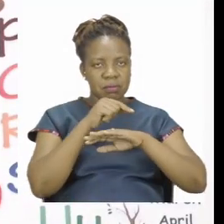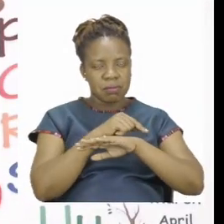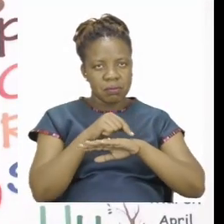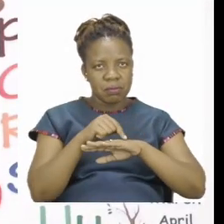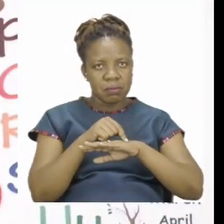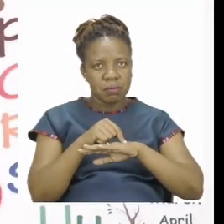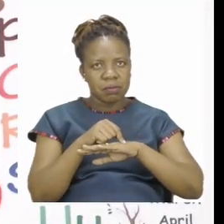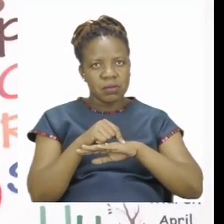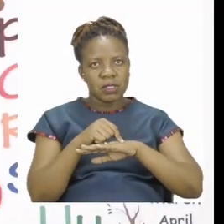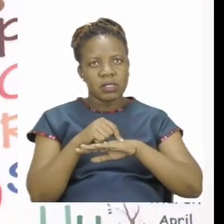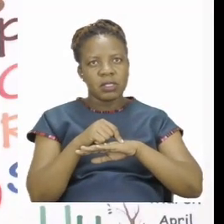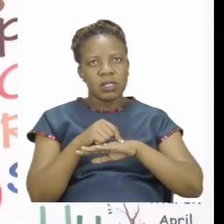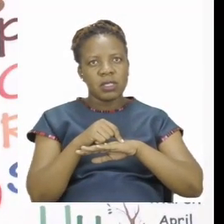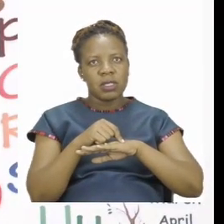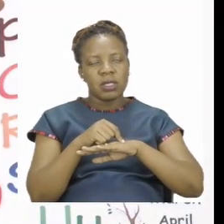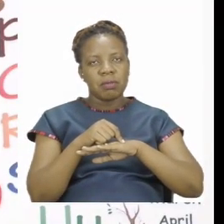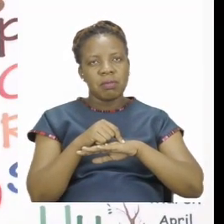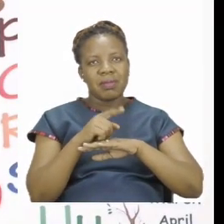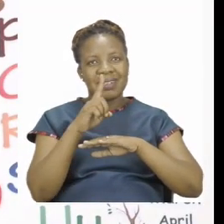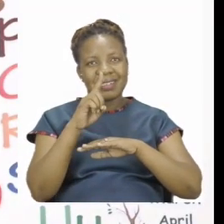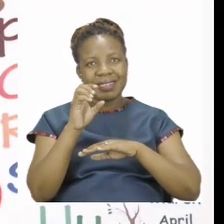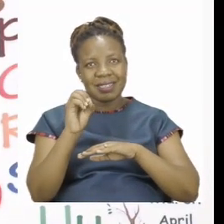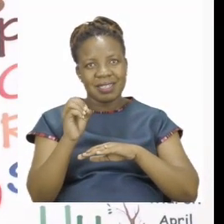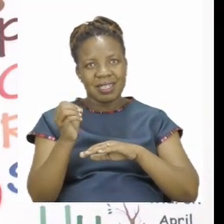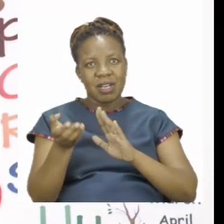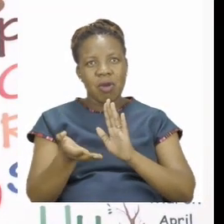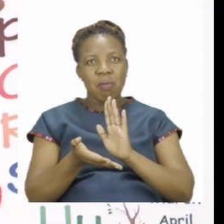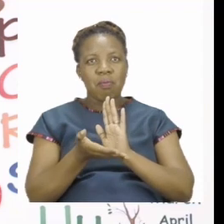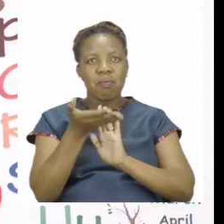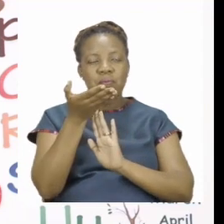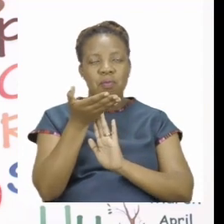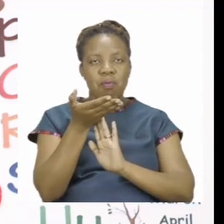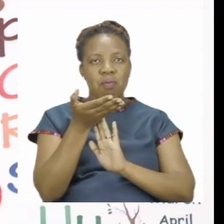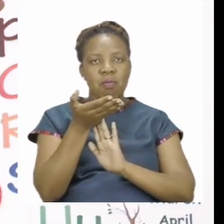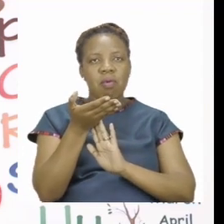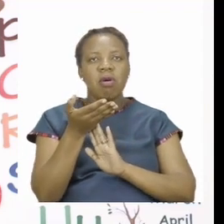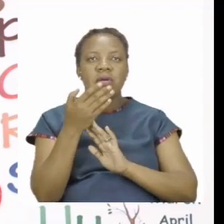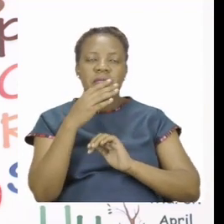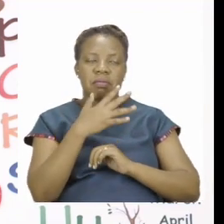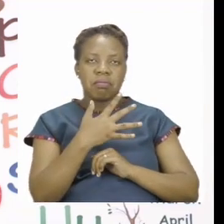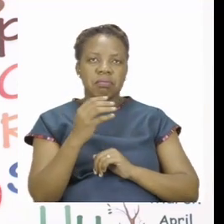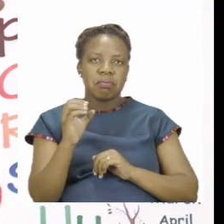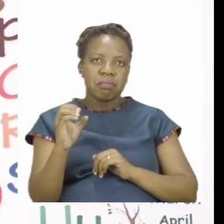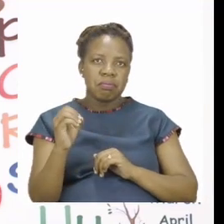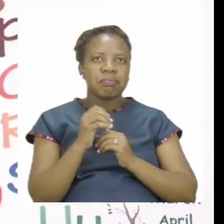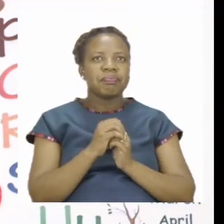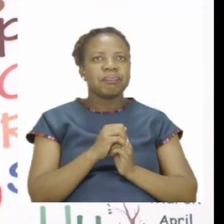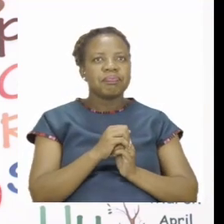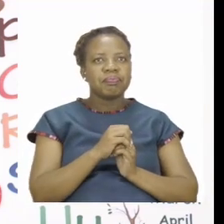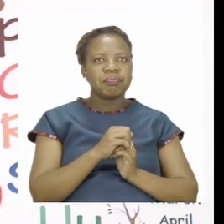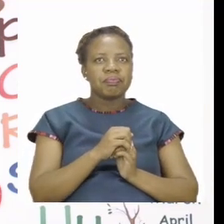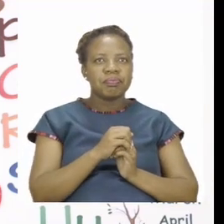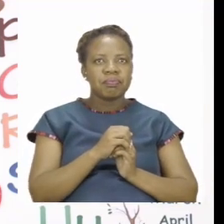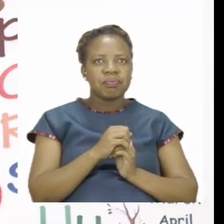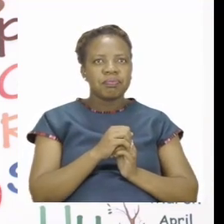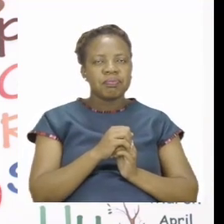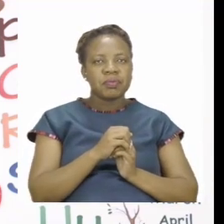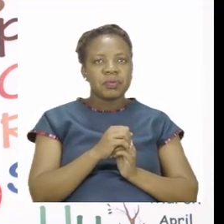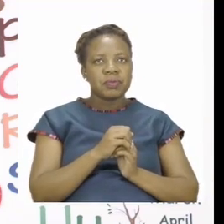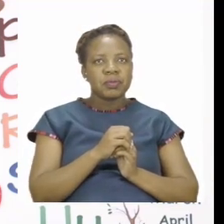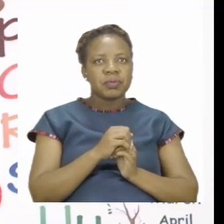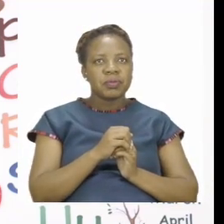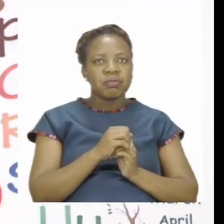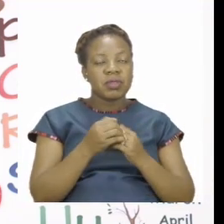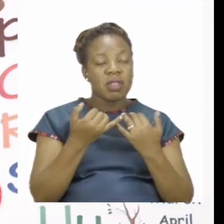10 more than 50. So in order for us to get our answer, we need to count from